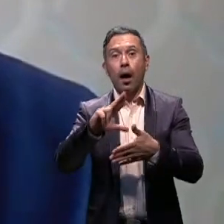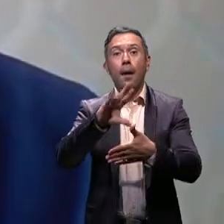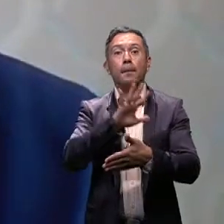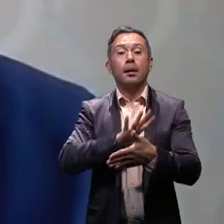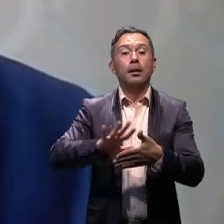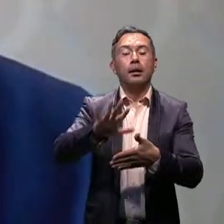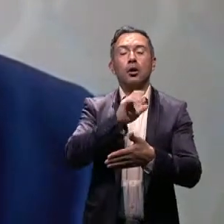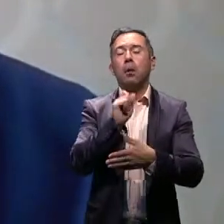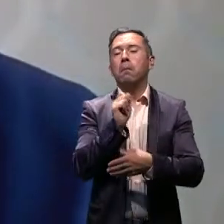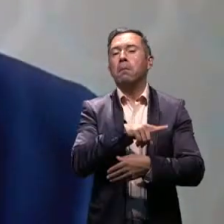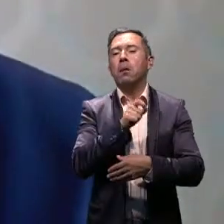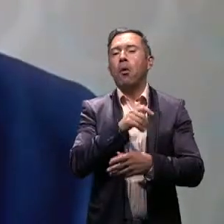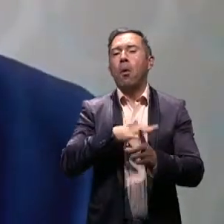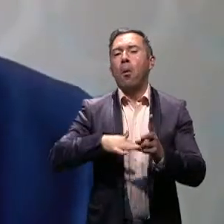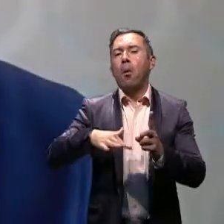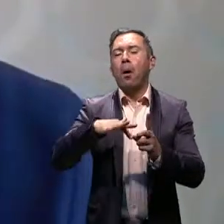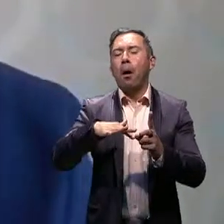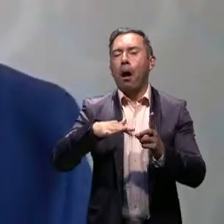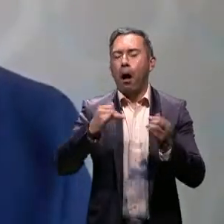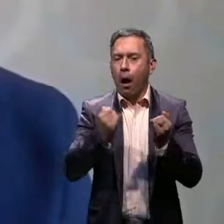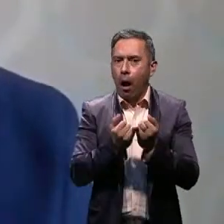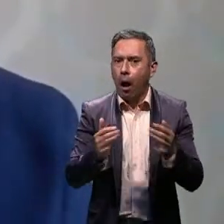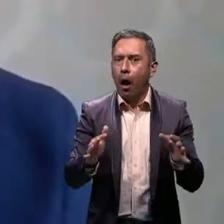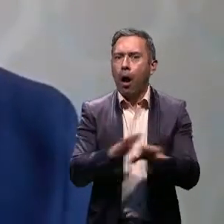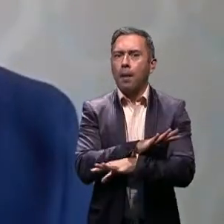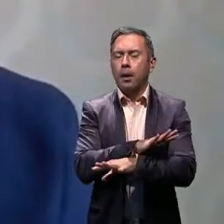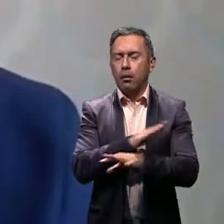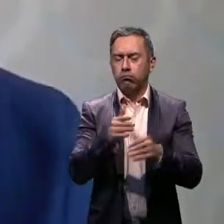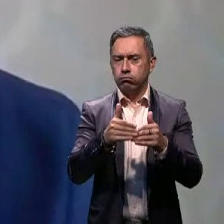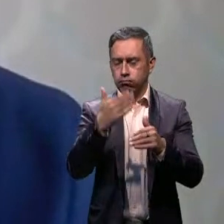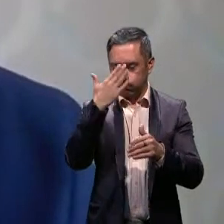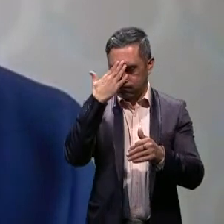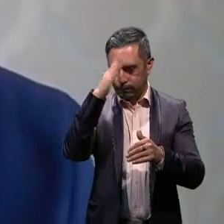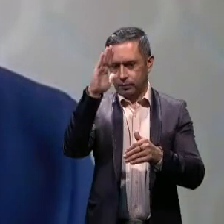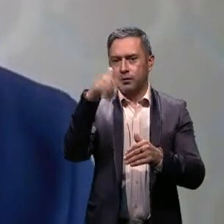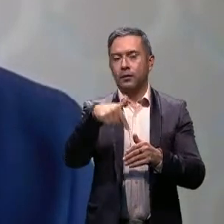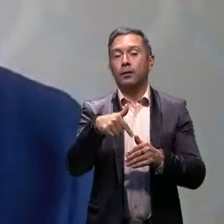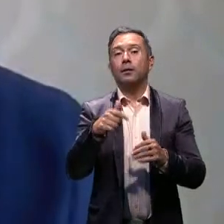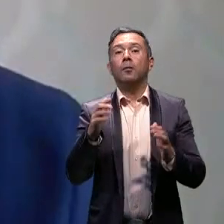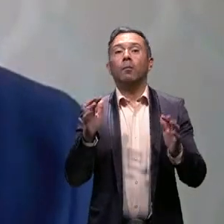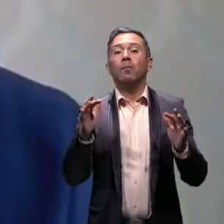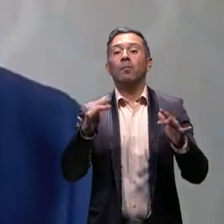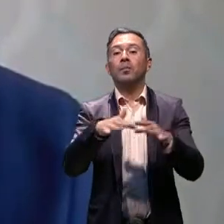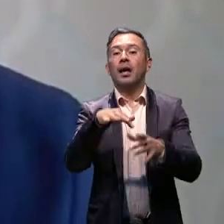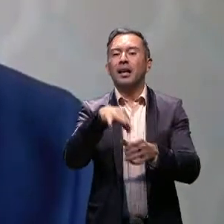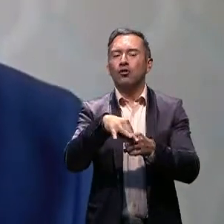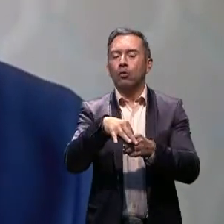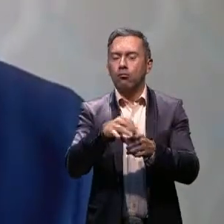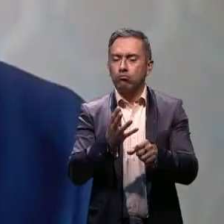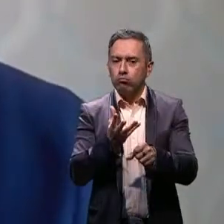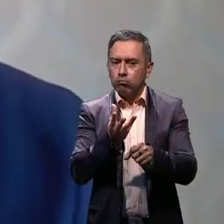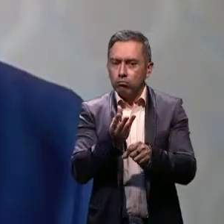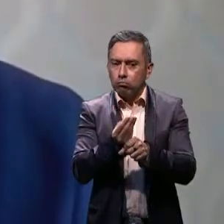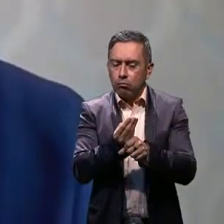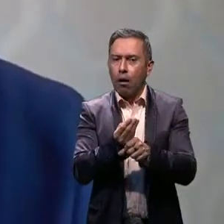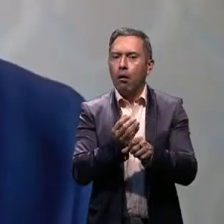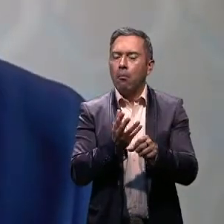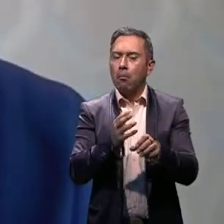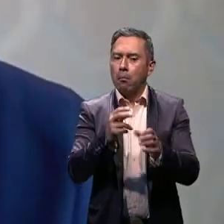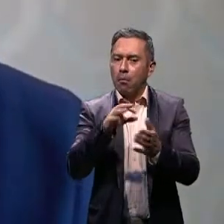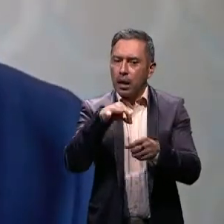changed. There is an improvement, an undoubted improvement in the quality of the